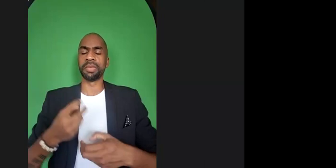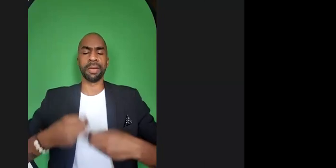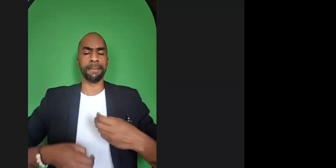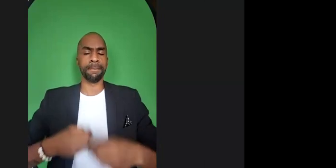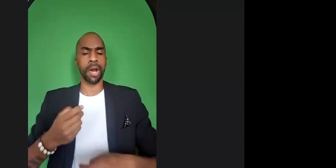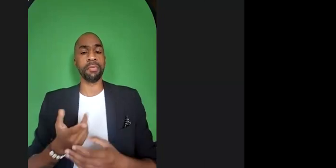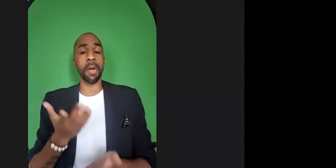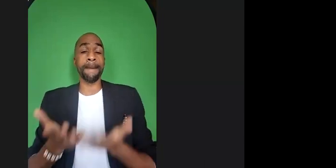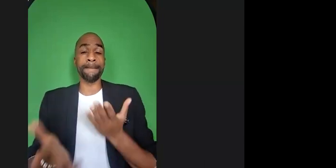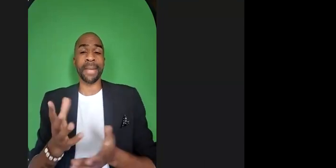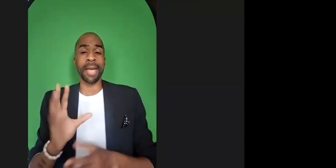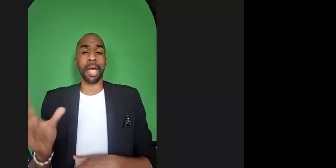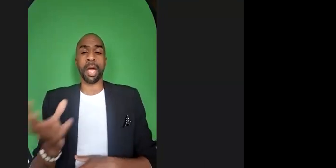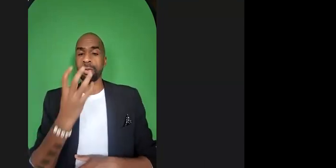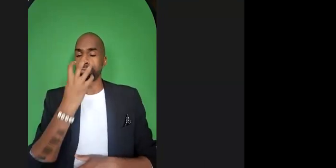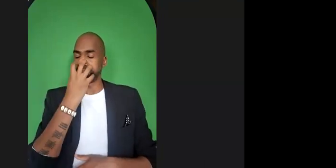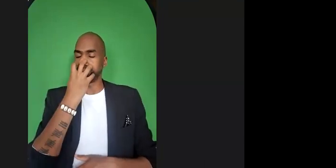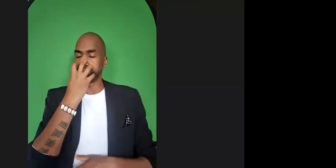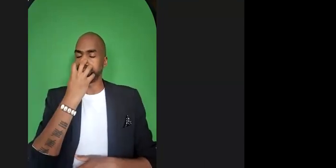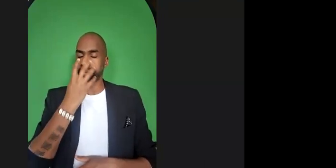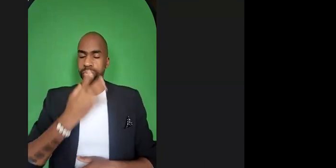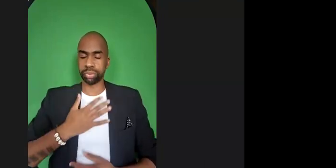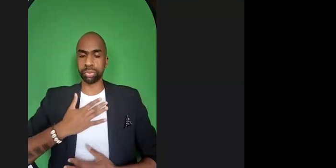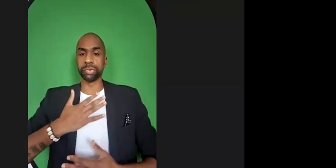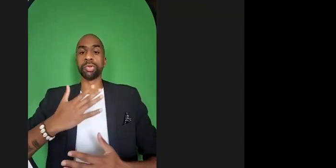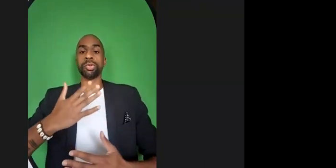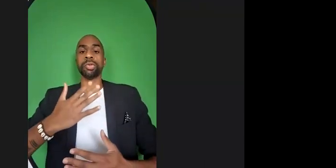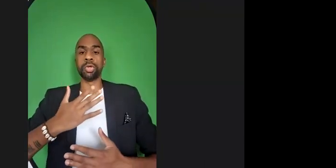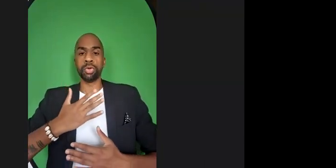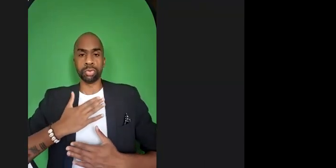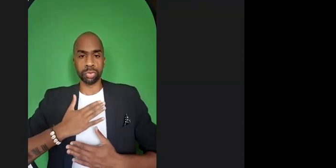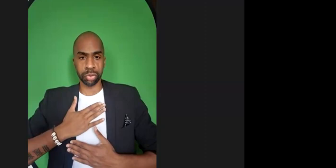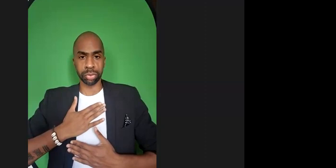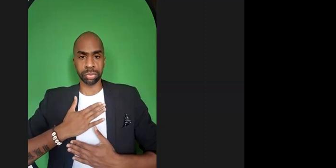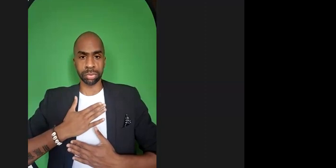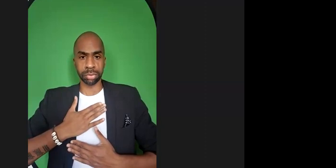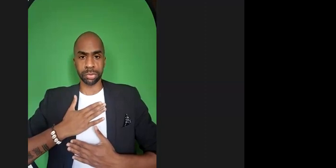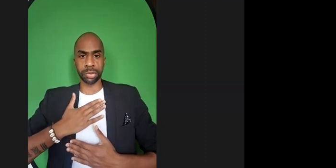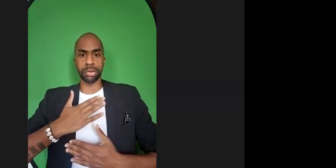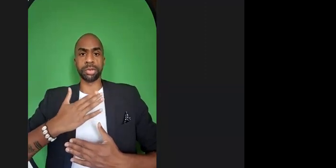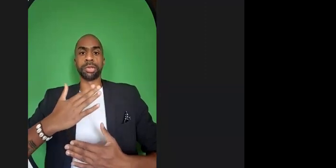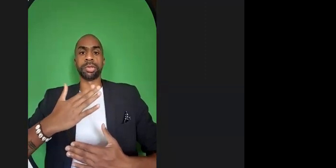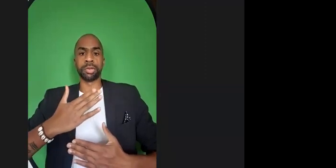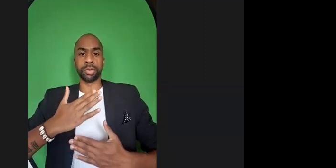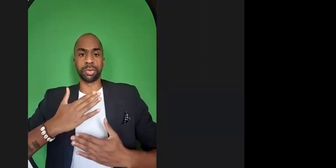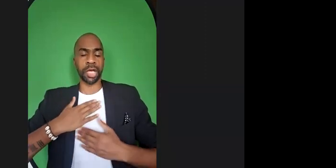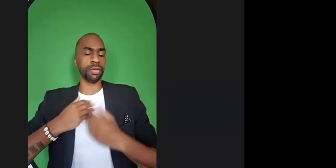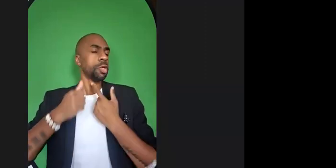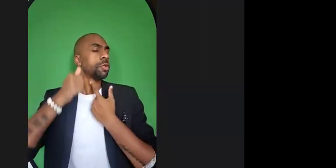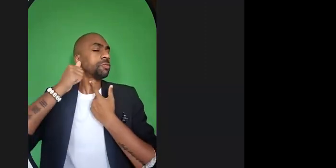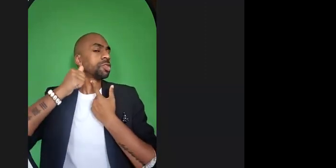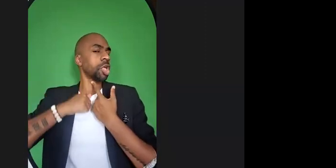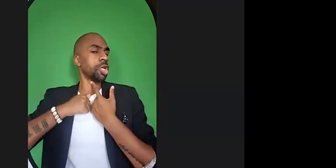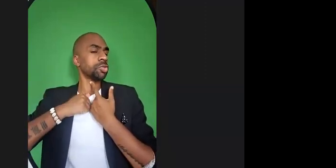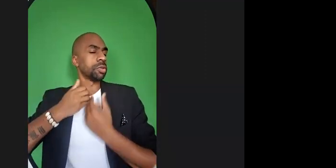a ventilator through a tracheostomy, which is a tube that's surgically inserted into the neck for